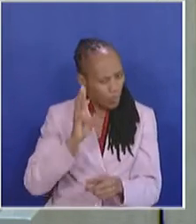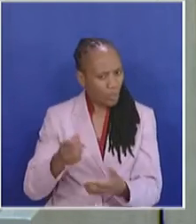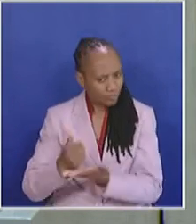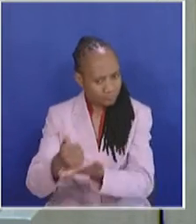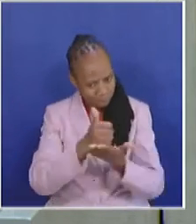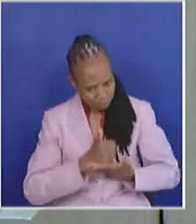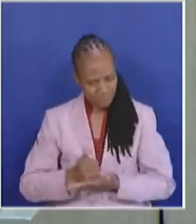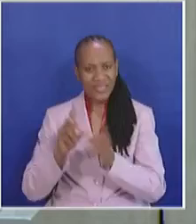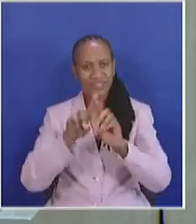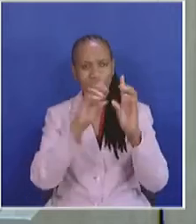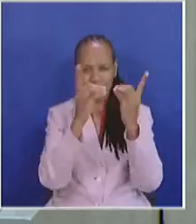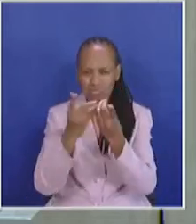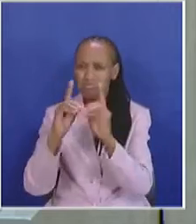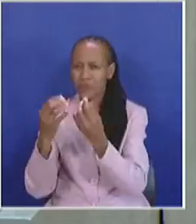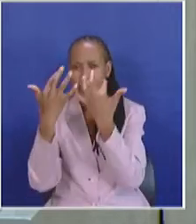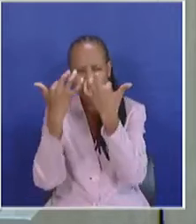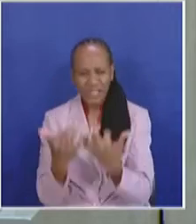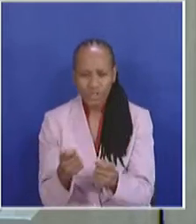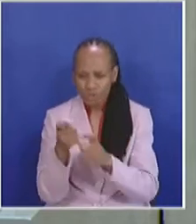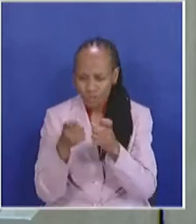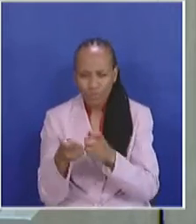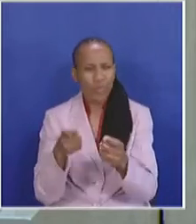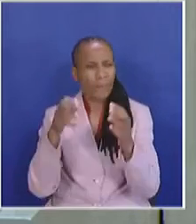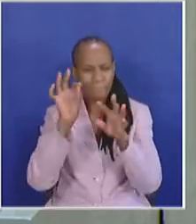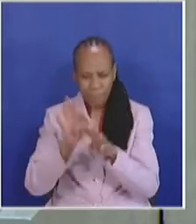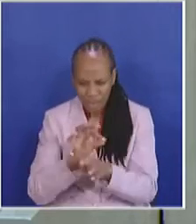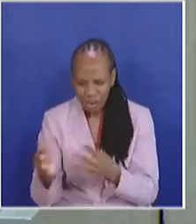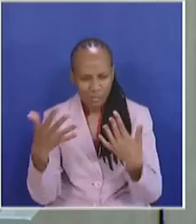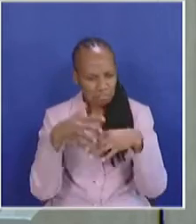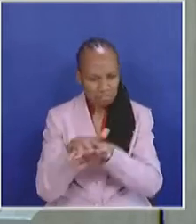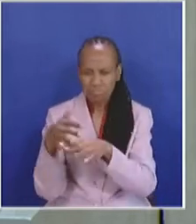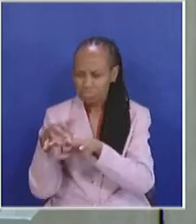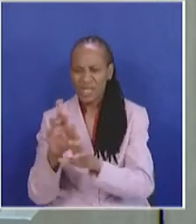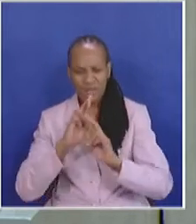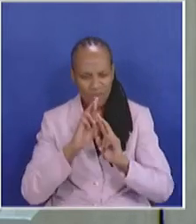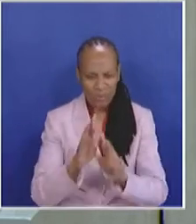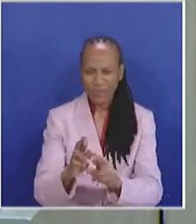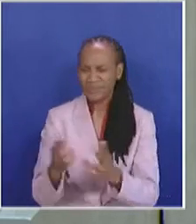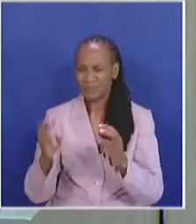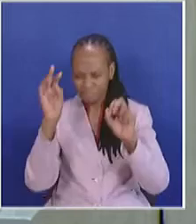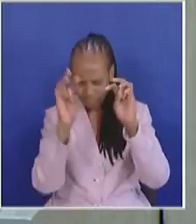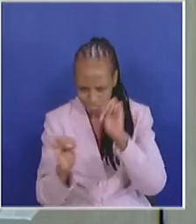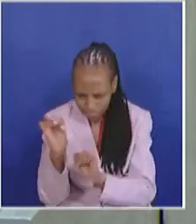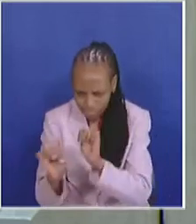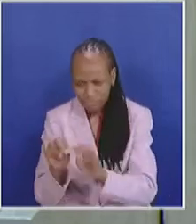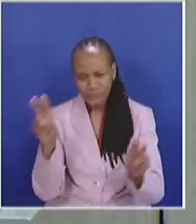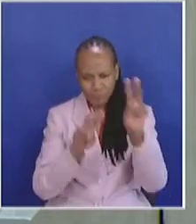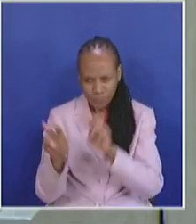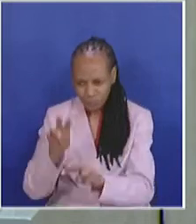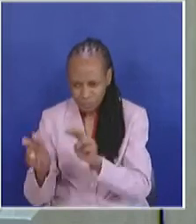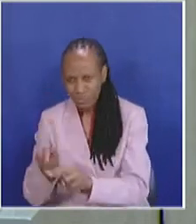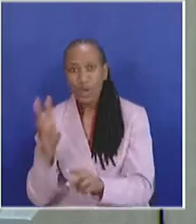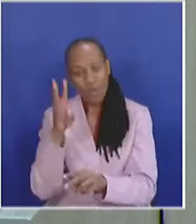for departments in planning, in budgeting, in procurement, in implementation, in reporting, in monitoring and evaluation of our